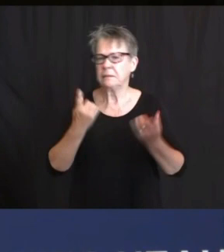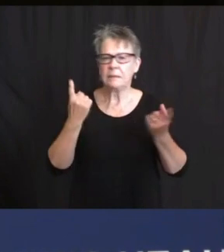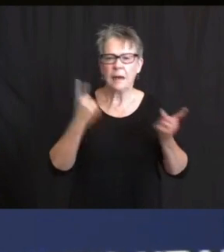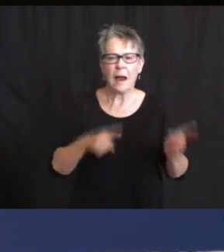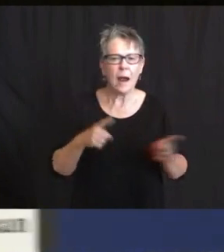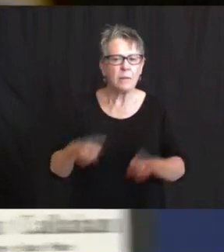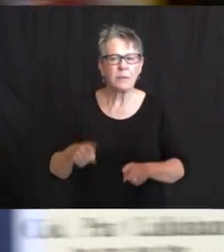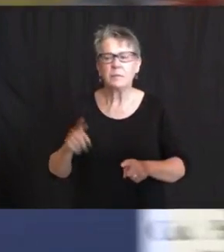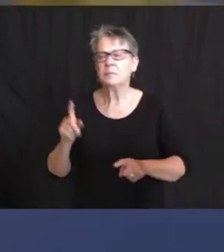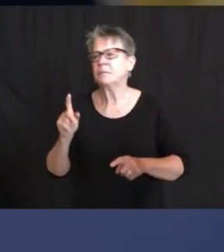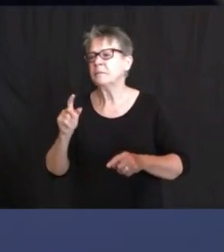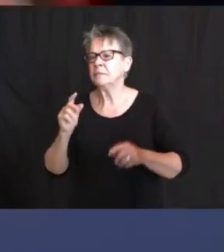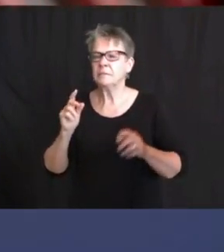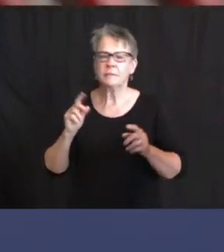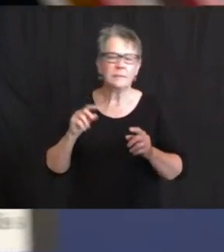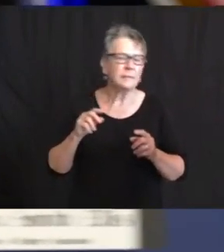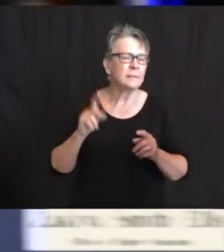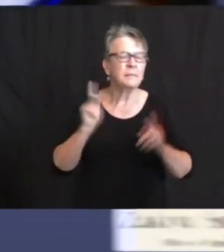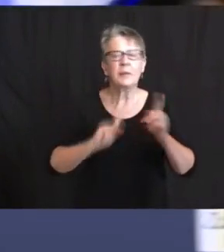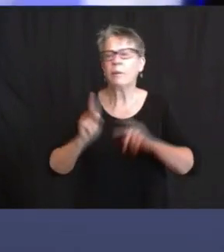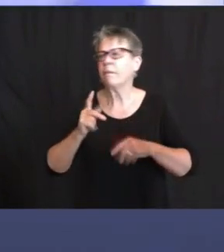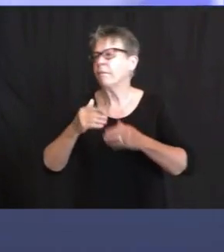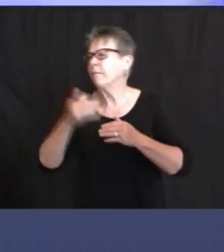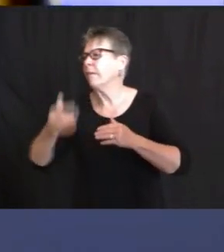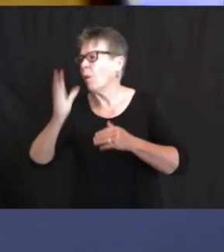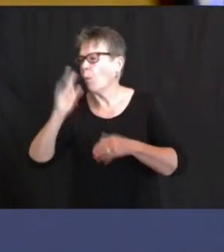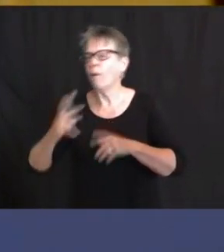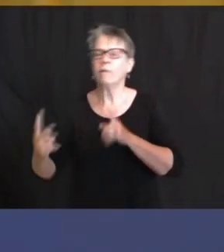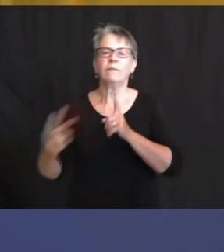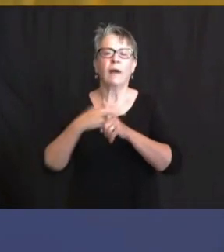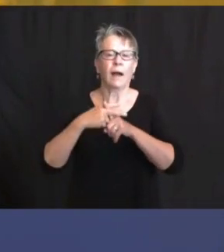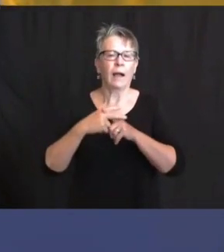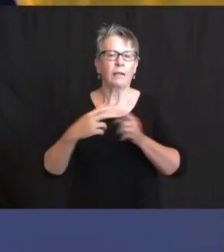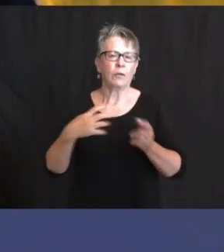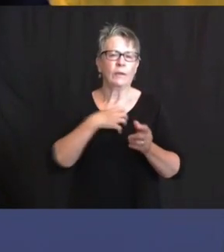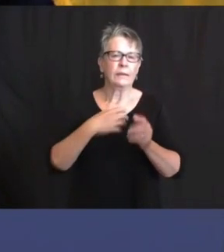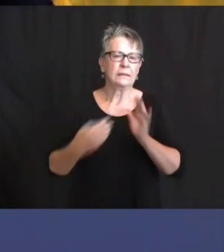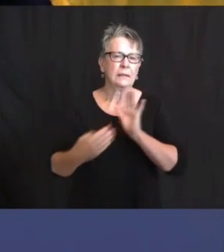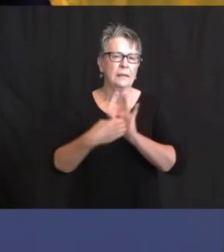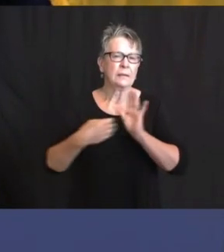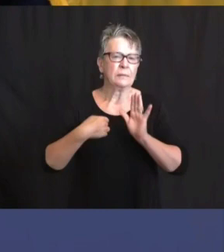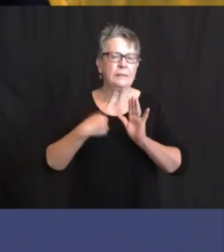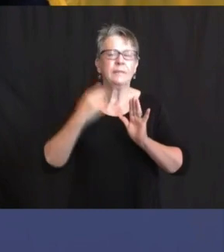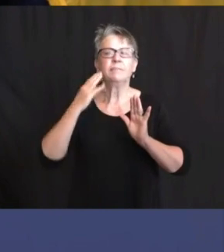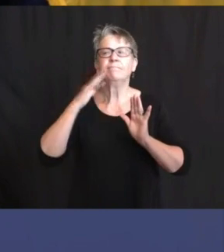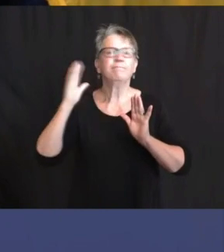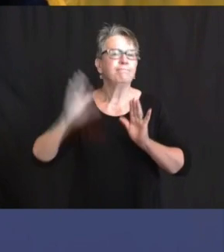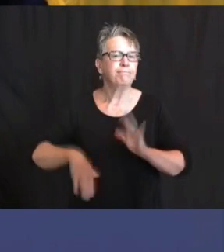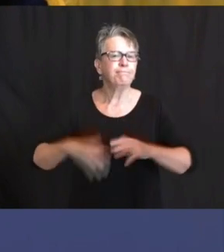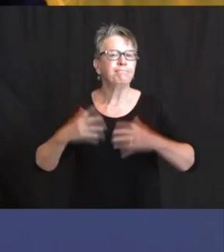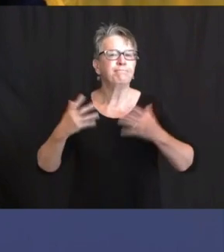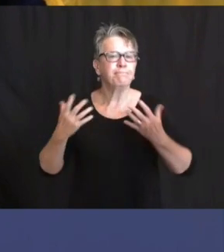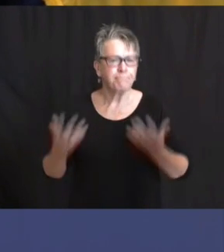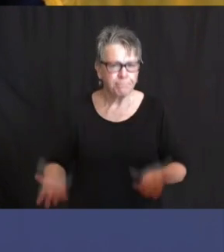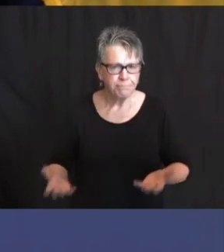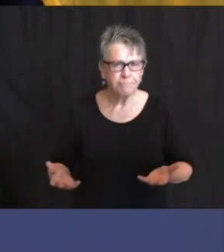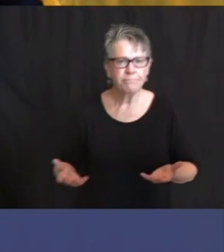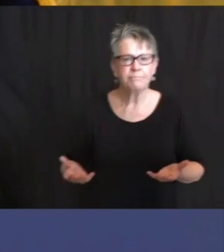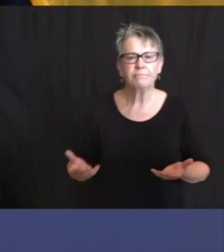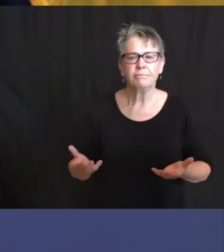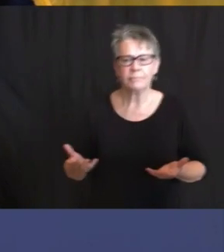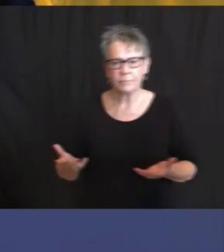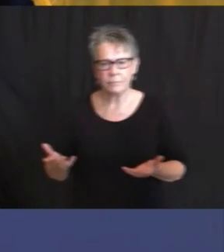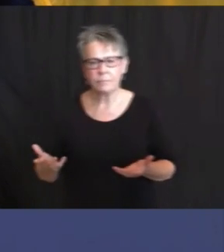Gov. Yeah, I would say this, Judy and Pat and I will have enormous harmony in the following at a minimum.